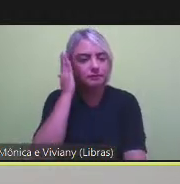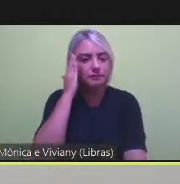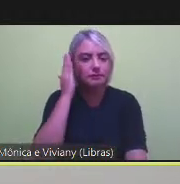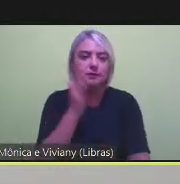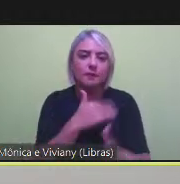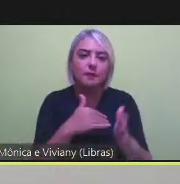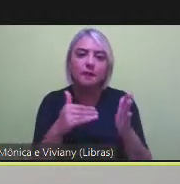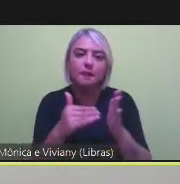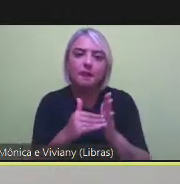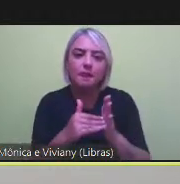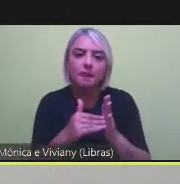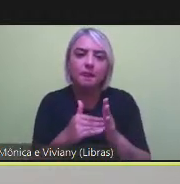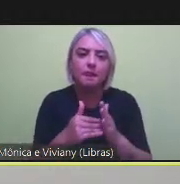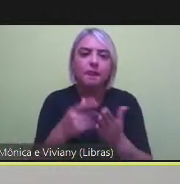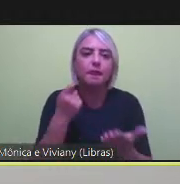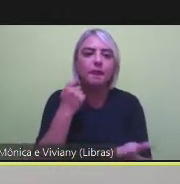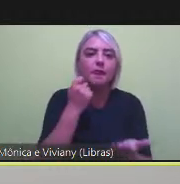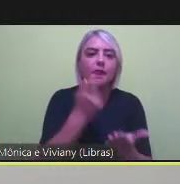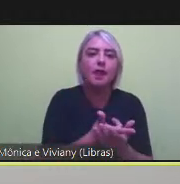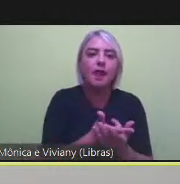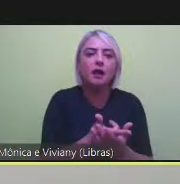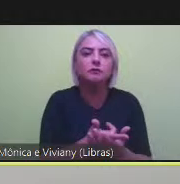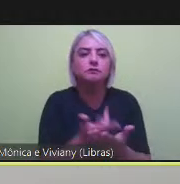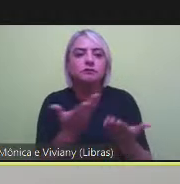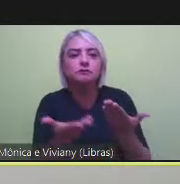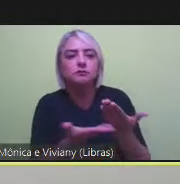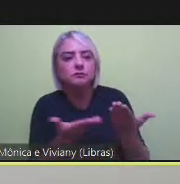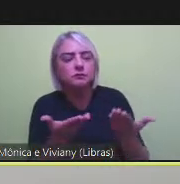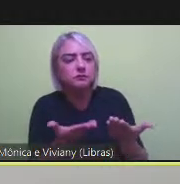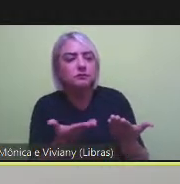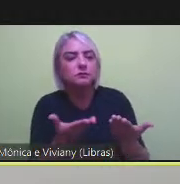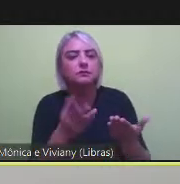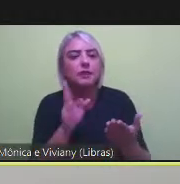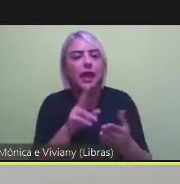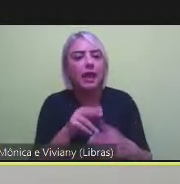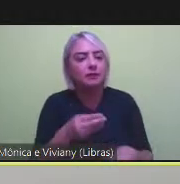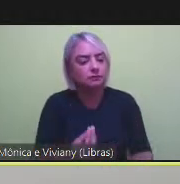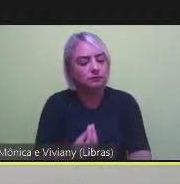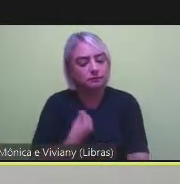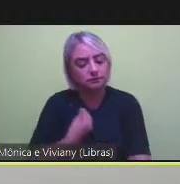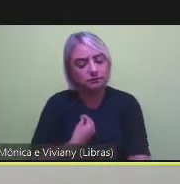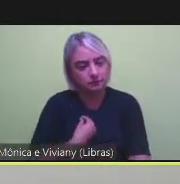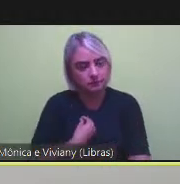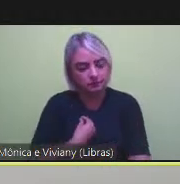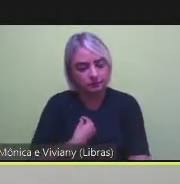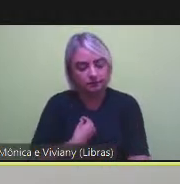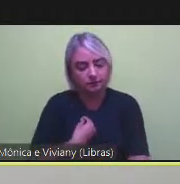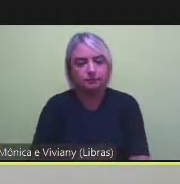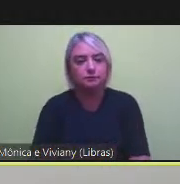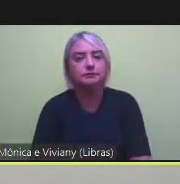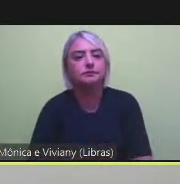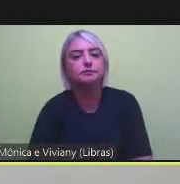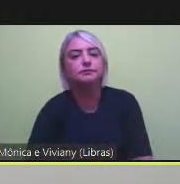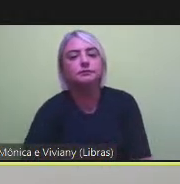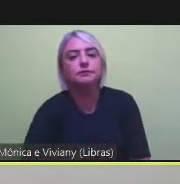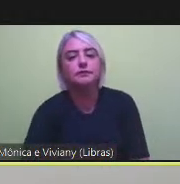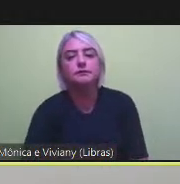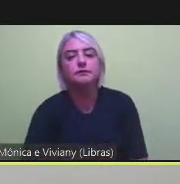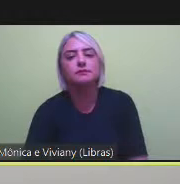knows everything that was acquired, everything that was bought, participates in everything.